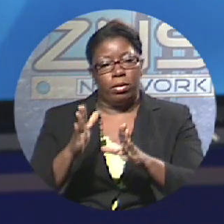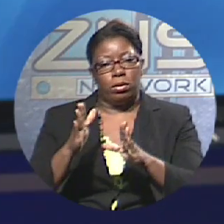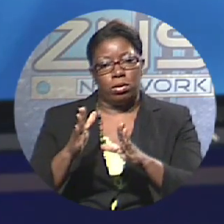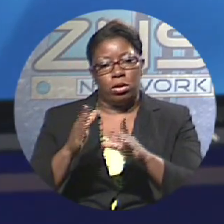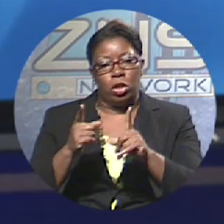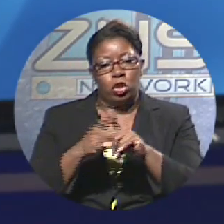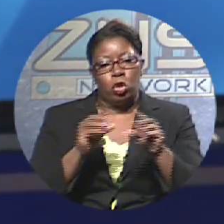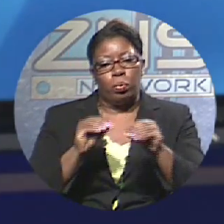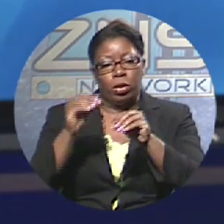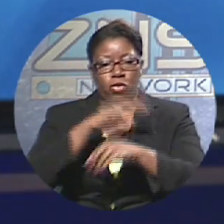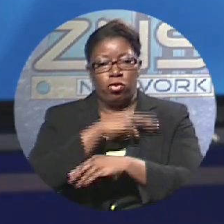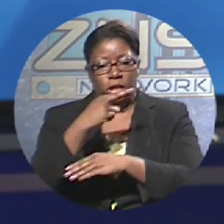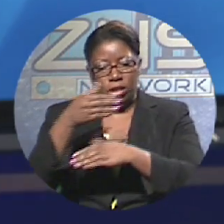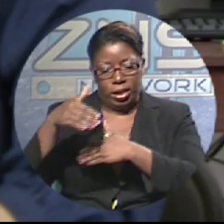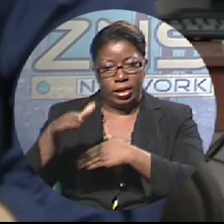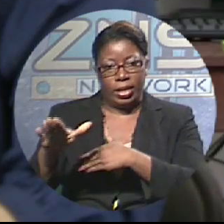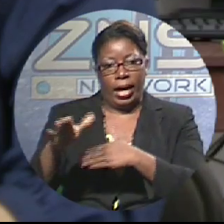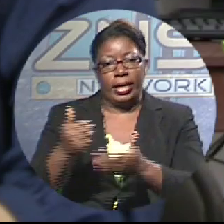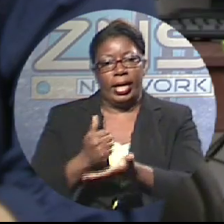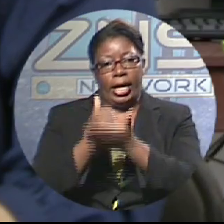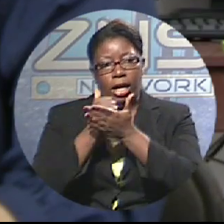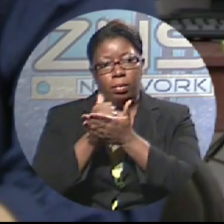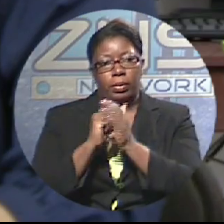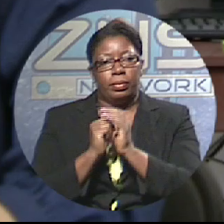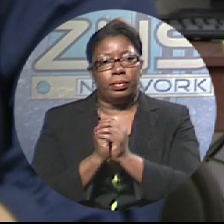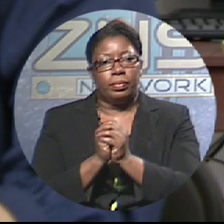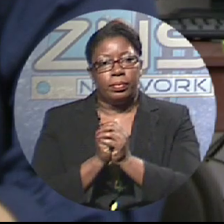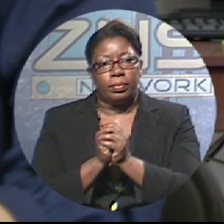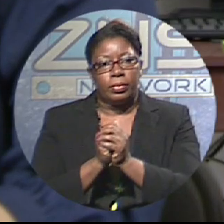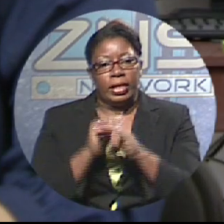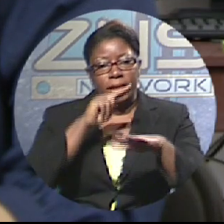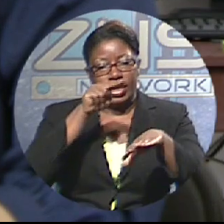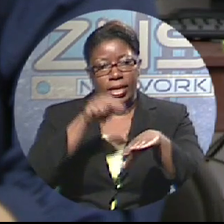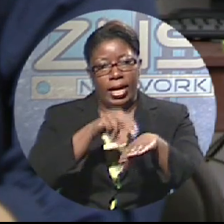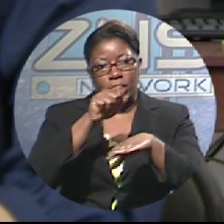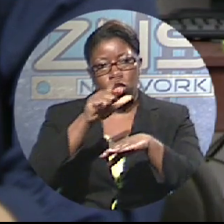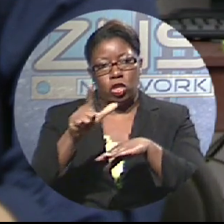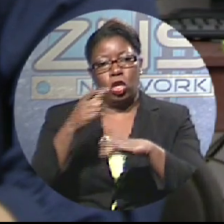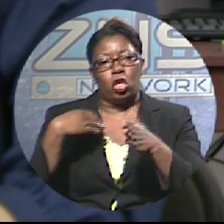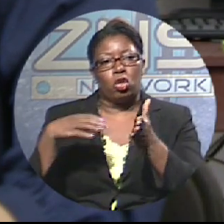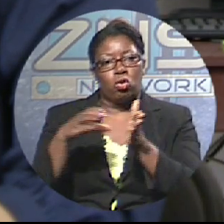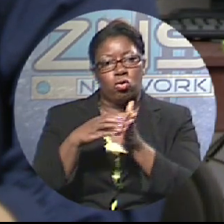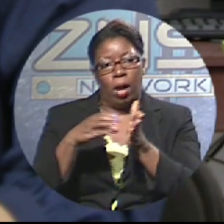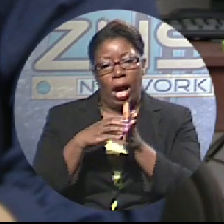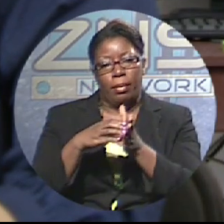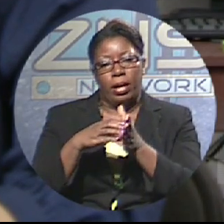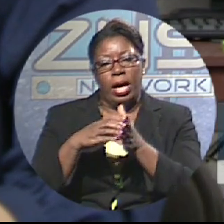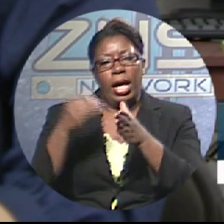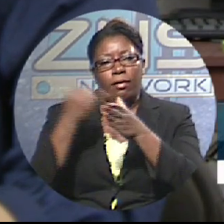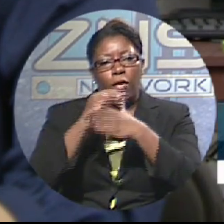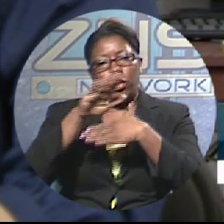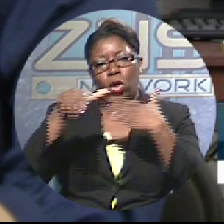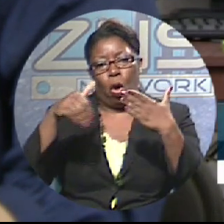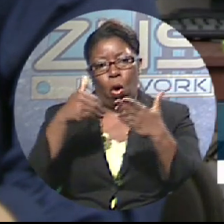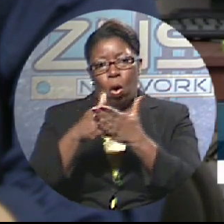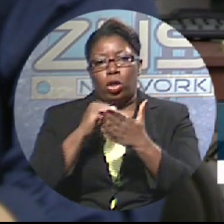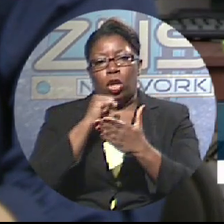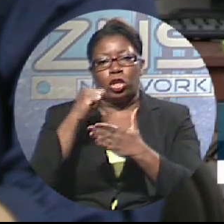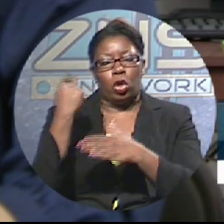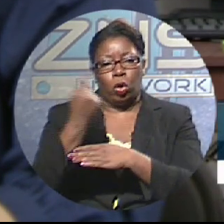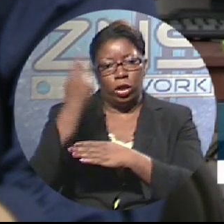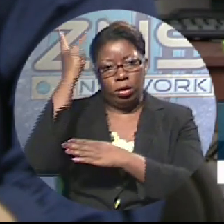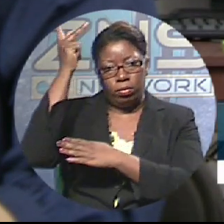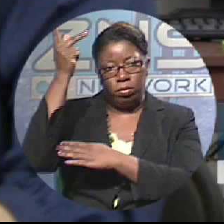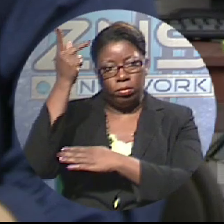effort to fight off crime. A national plan involving all of the stakeholders, not just the politicians, not